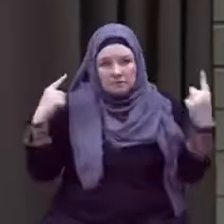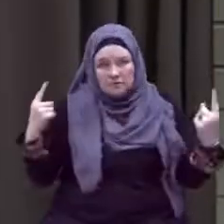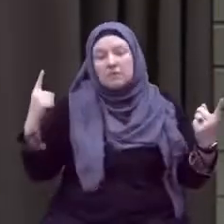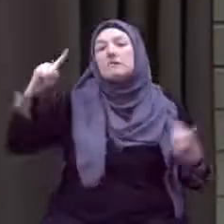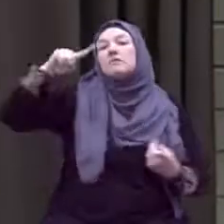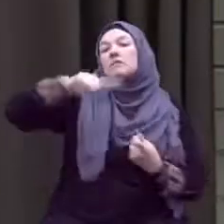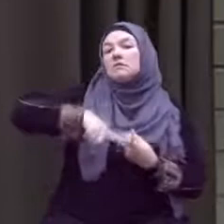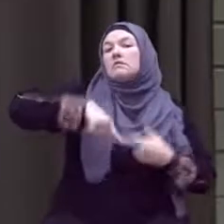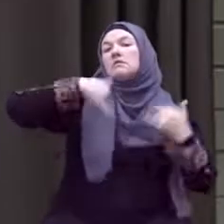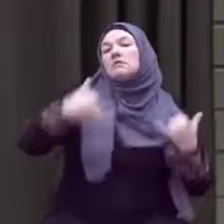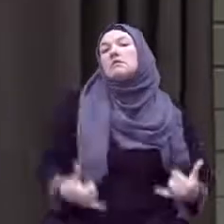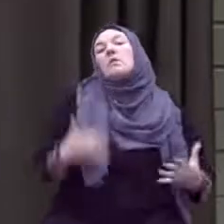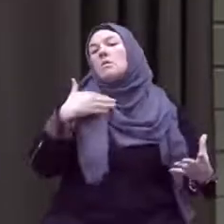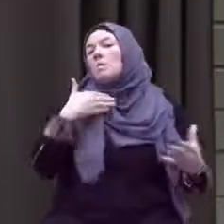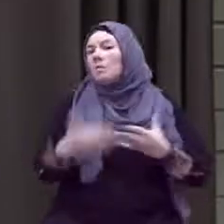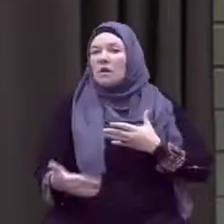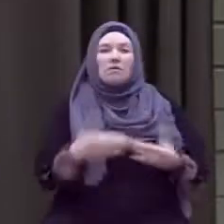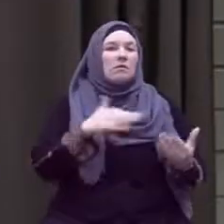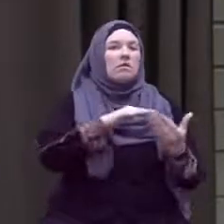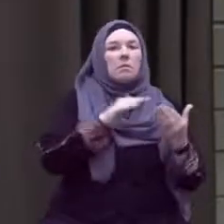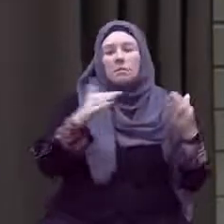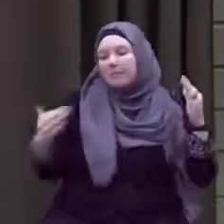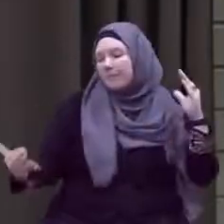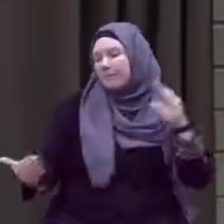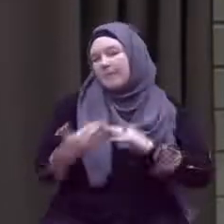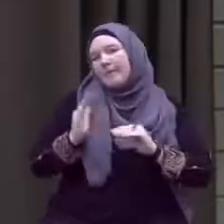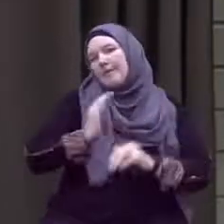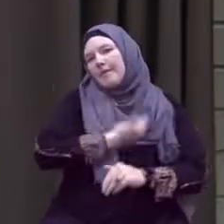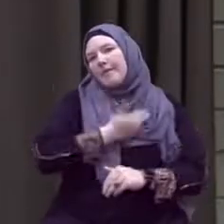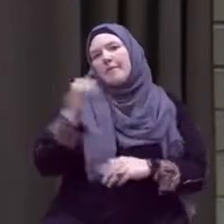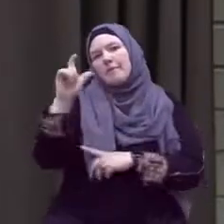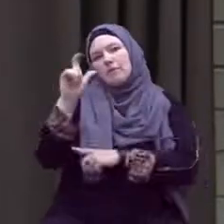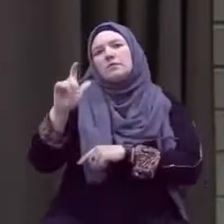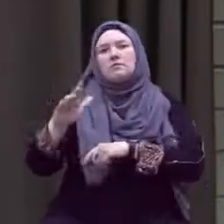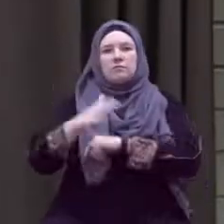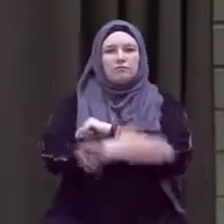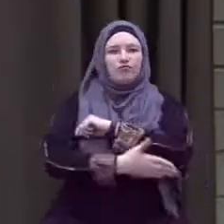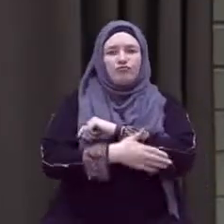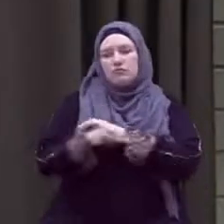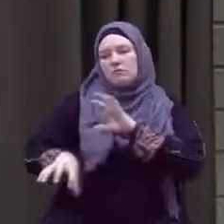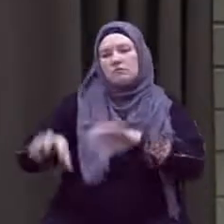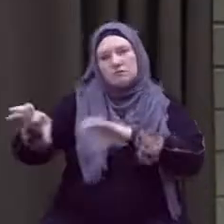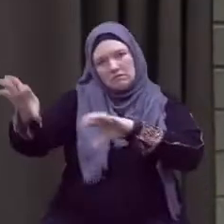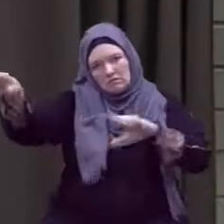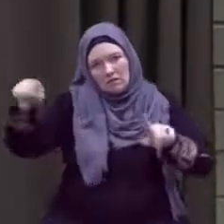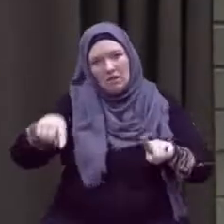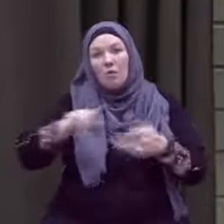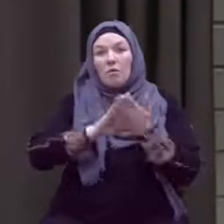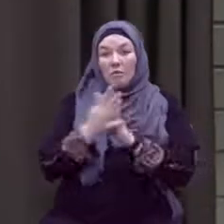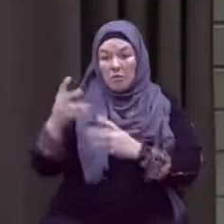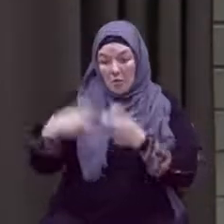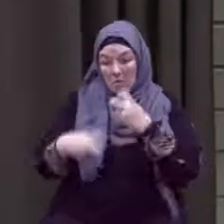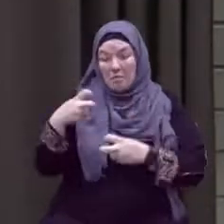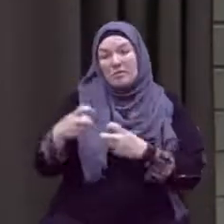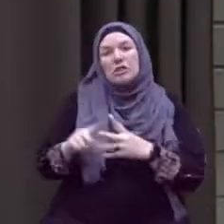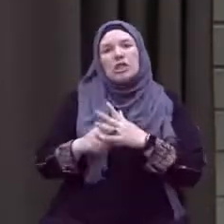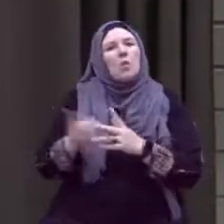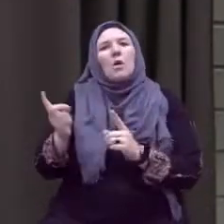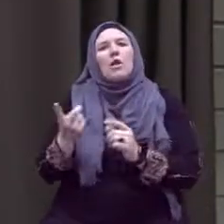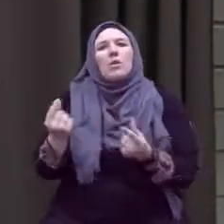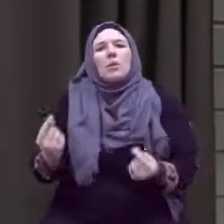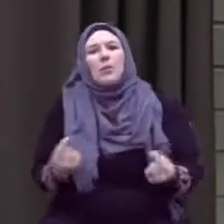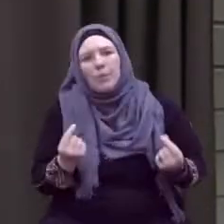Until now, whenever any ummah of our Muslim nations are in trouble, where do they